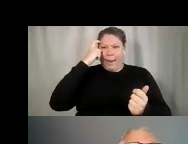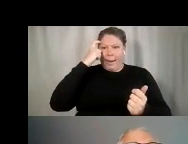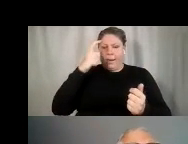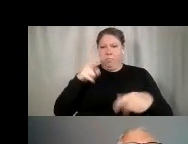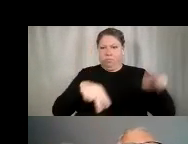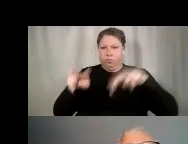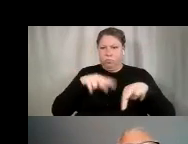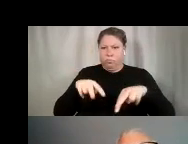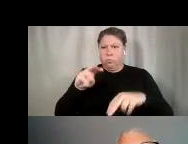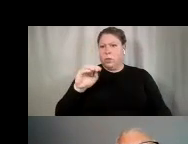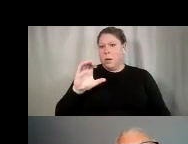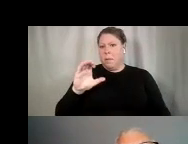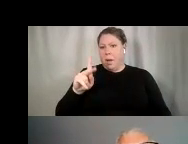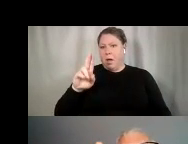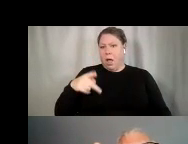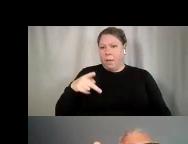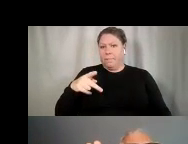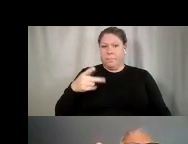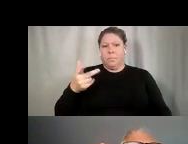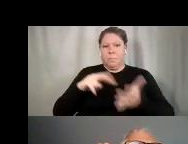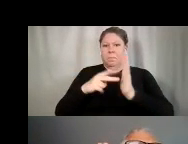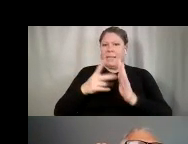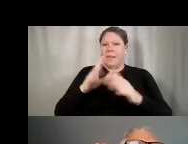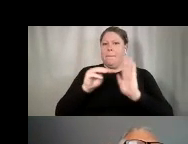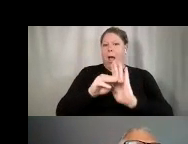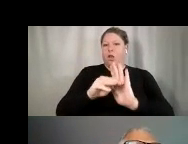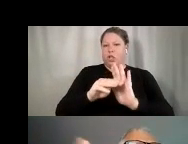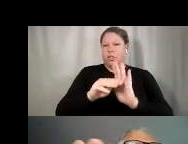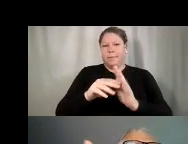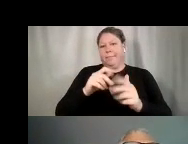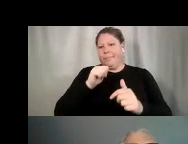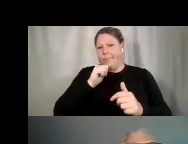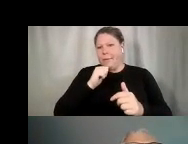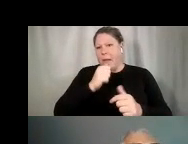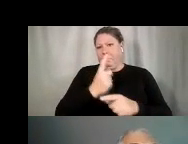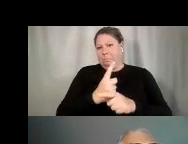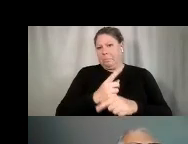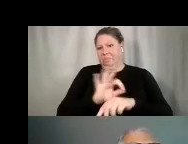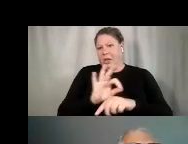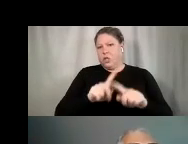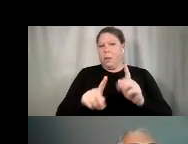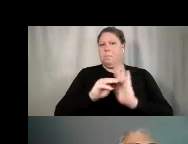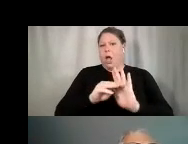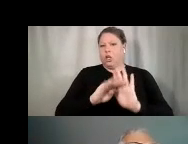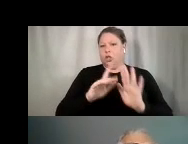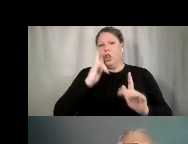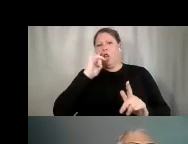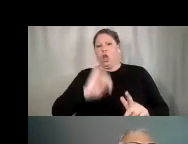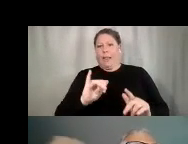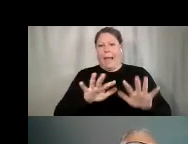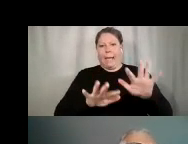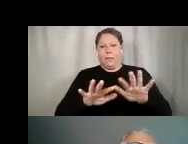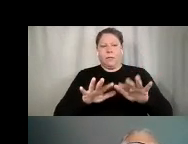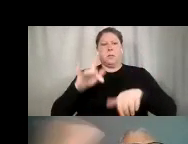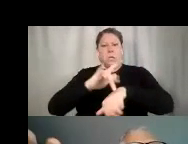which is a model, a non-functional model, to engage those visual systems and those tactile systems, and then to try it